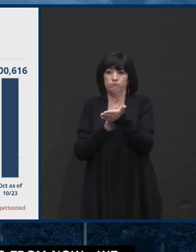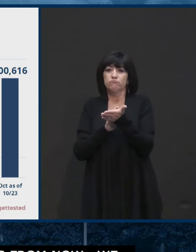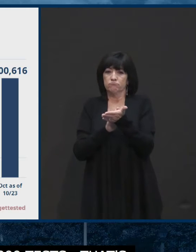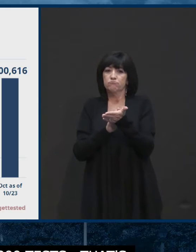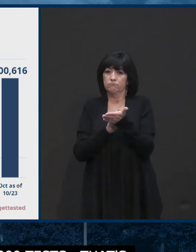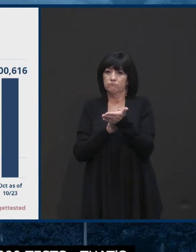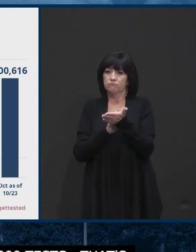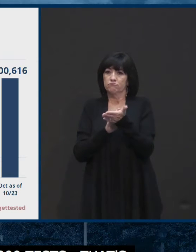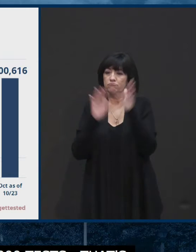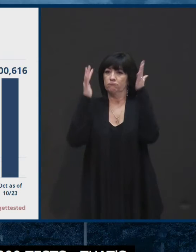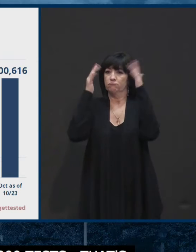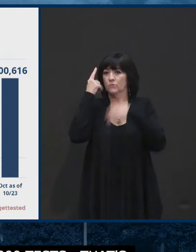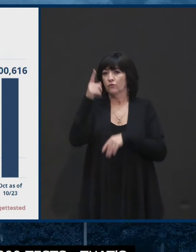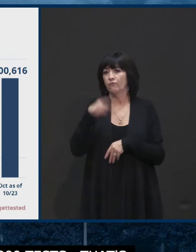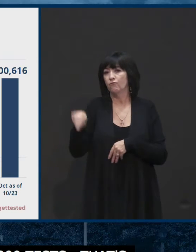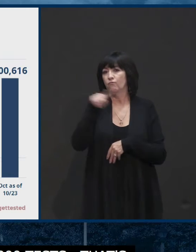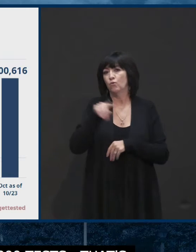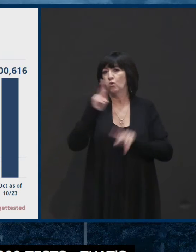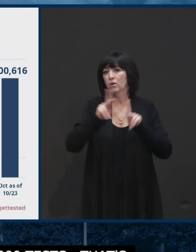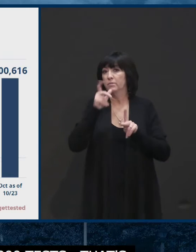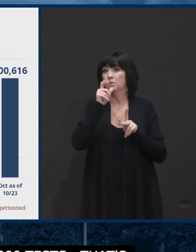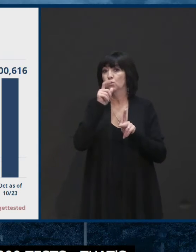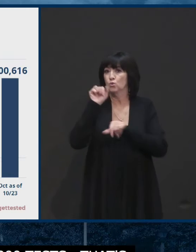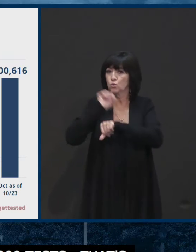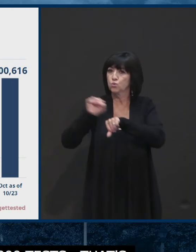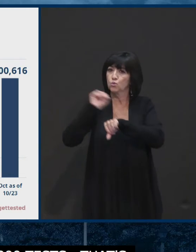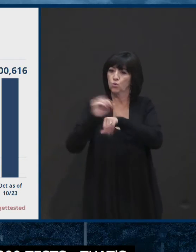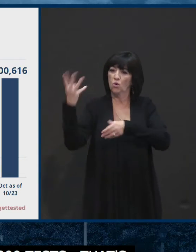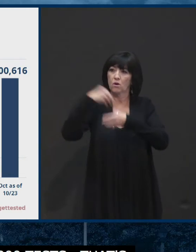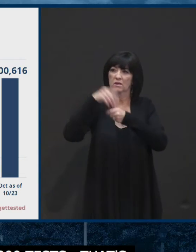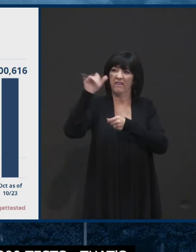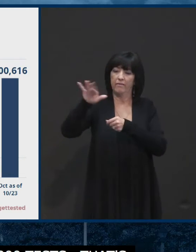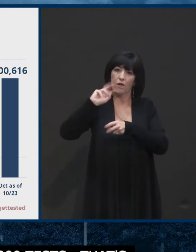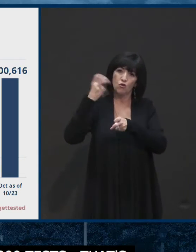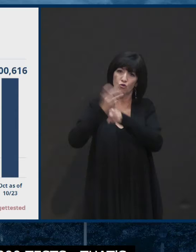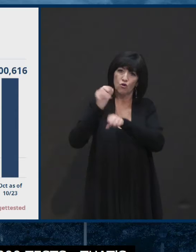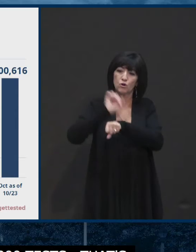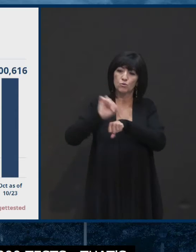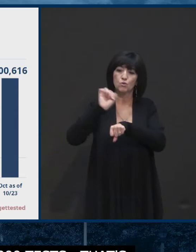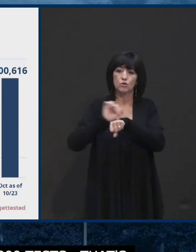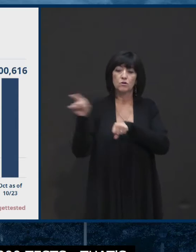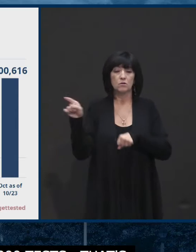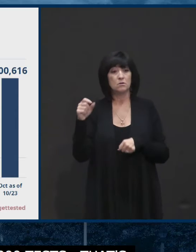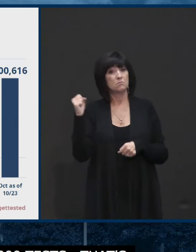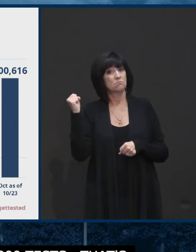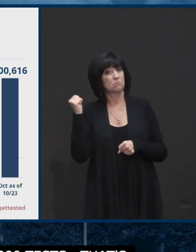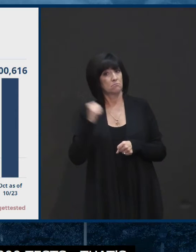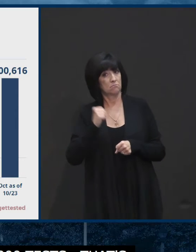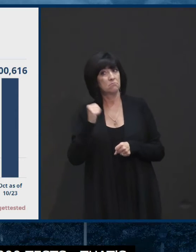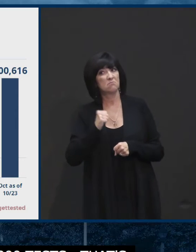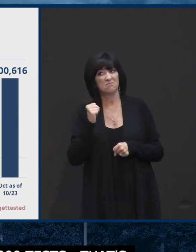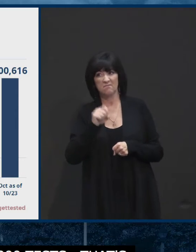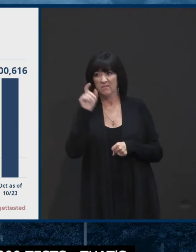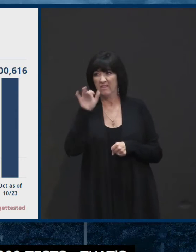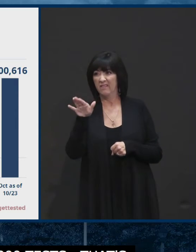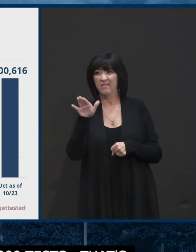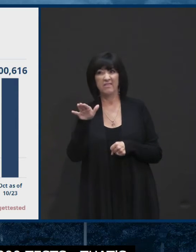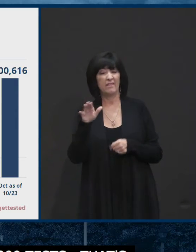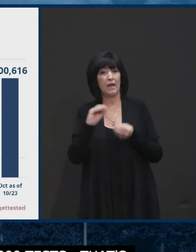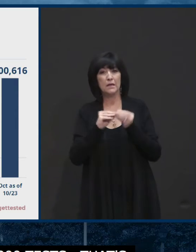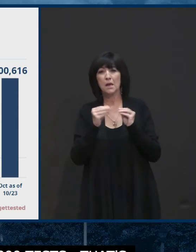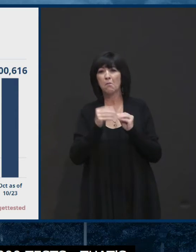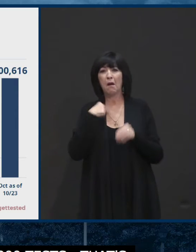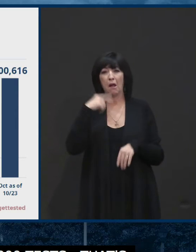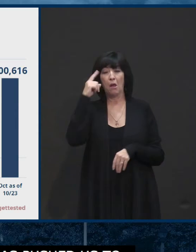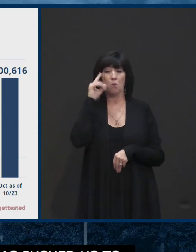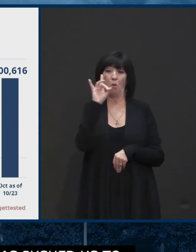make this possible. Yeah, those are really great numbers, AJ. I didn't ever think that we were going to get to 80,000 when we put